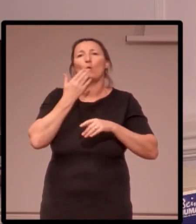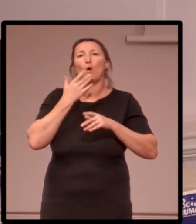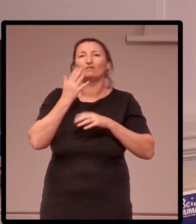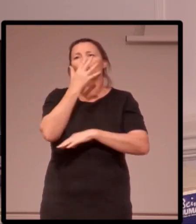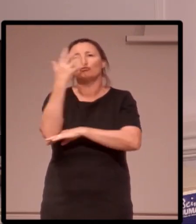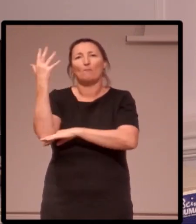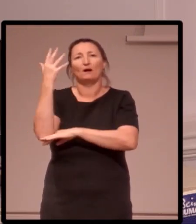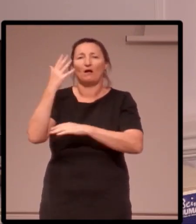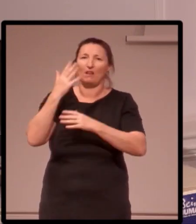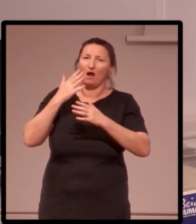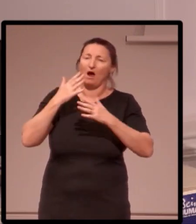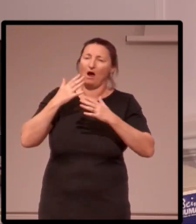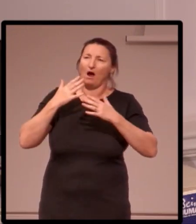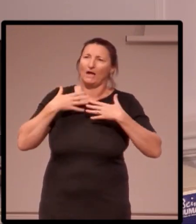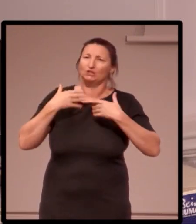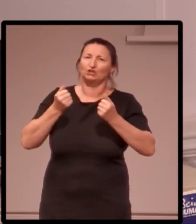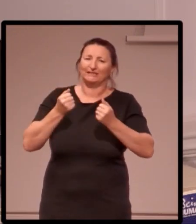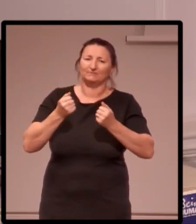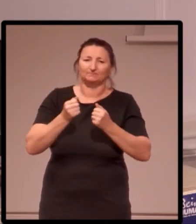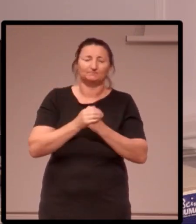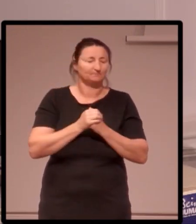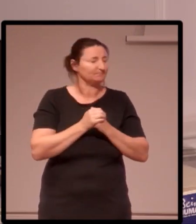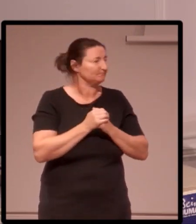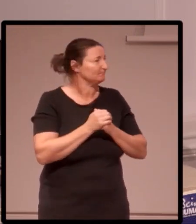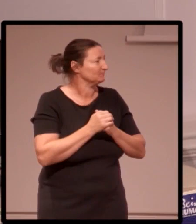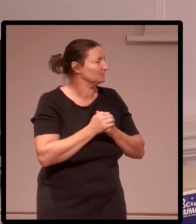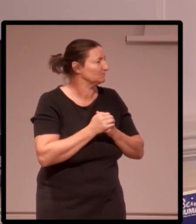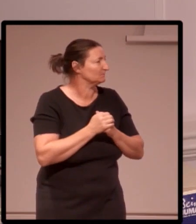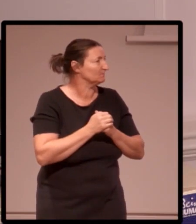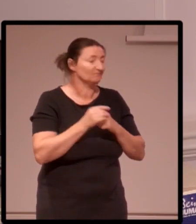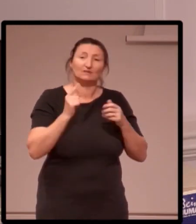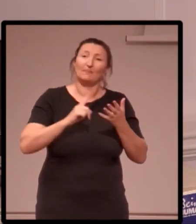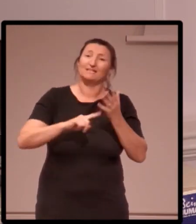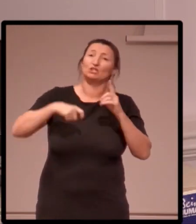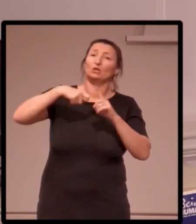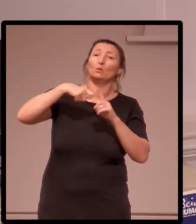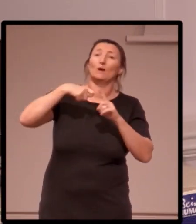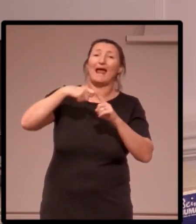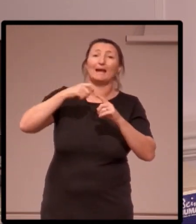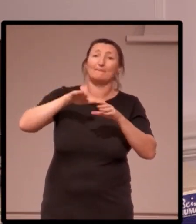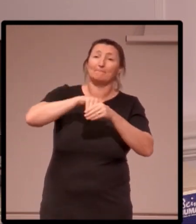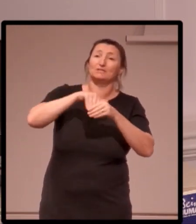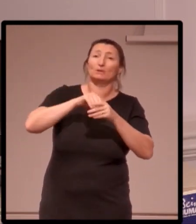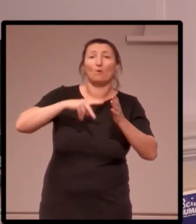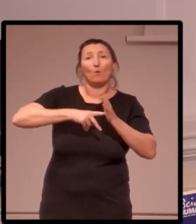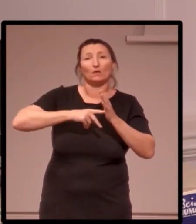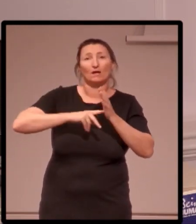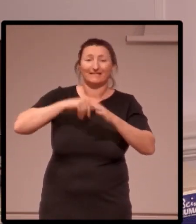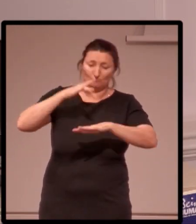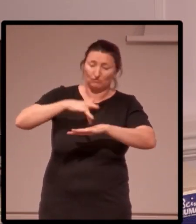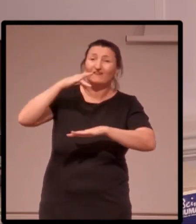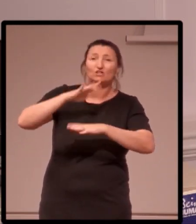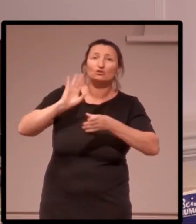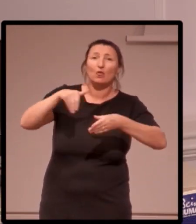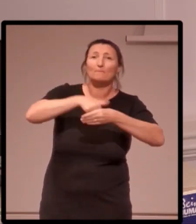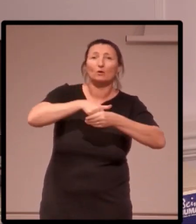event. And as many of you know, the RCN is a UK membership organisation, professional body